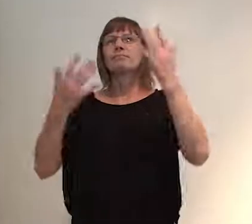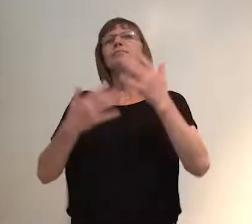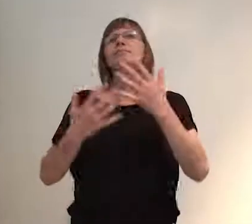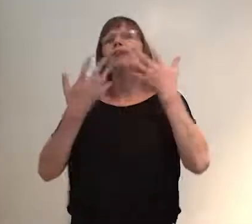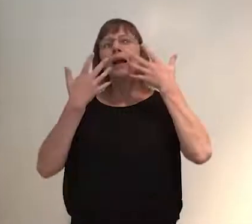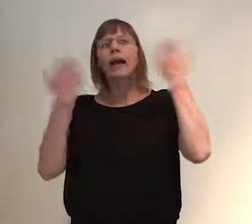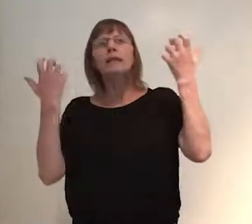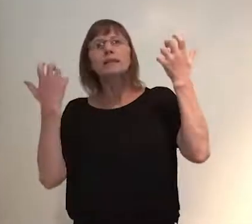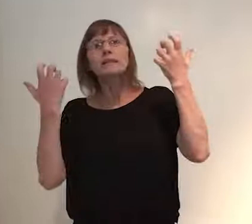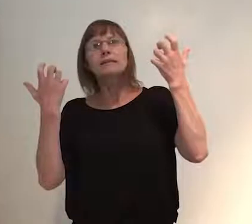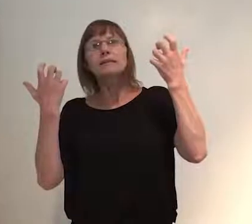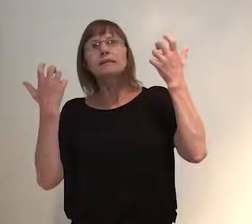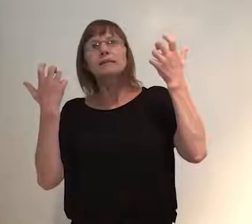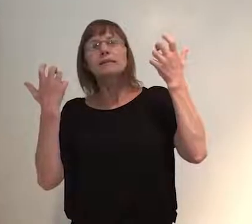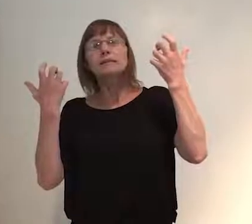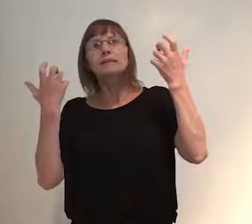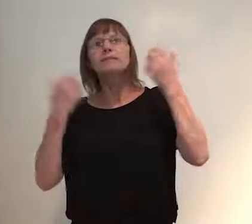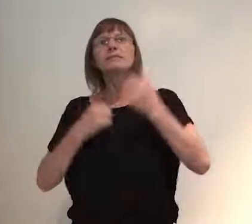We're into cow pose.